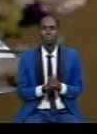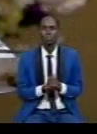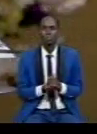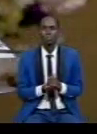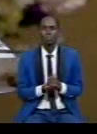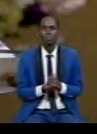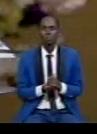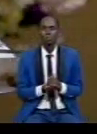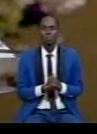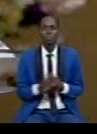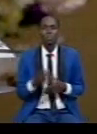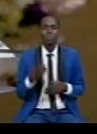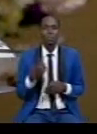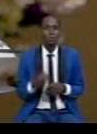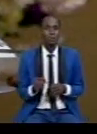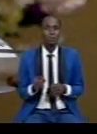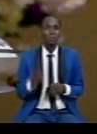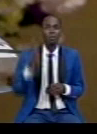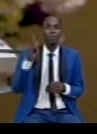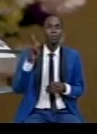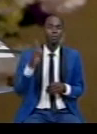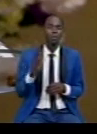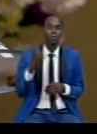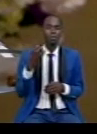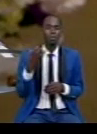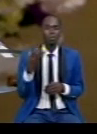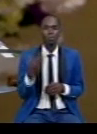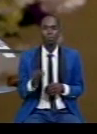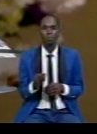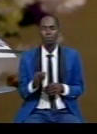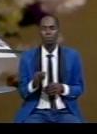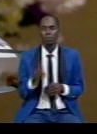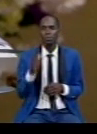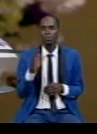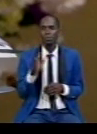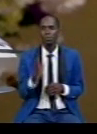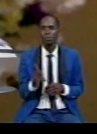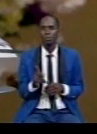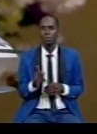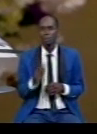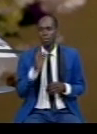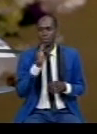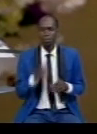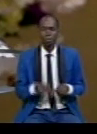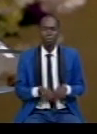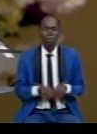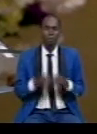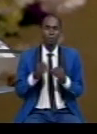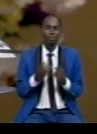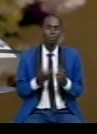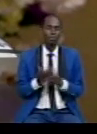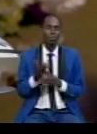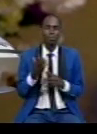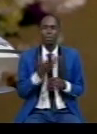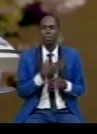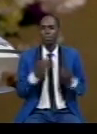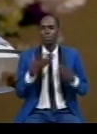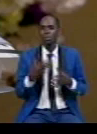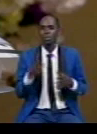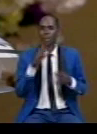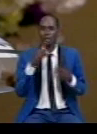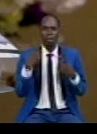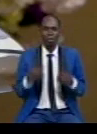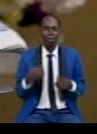Behind GCK is breaking through the airwaves, and a lot of things are happening online. We want to listen